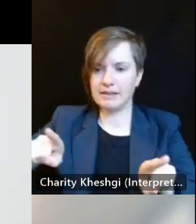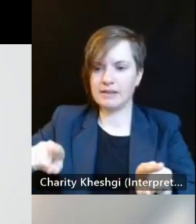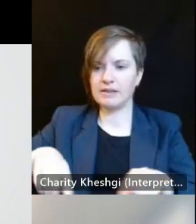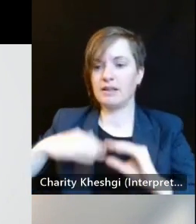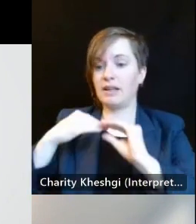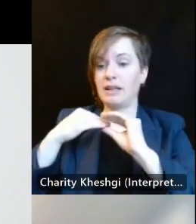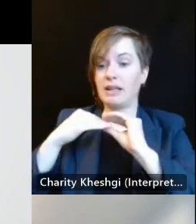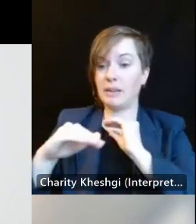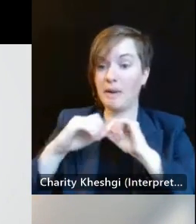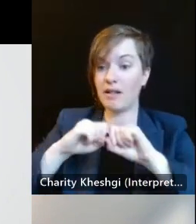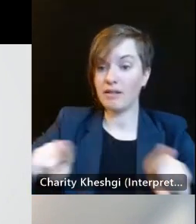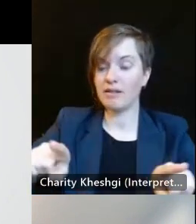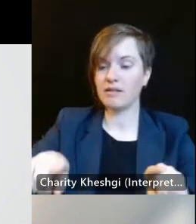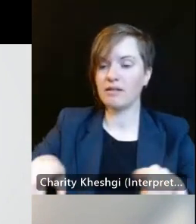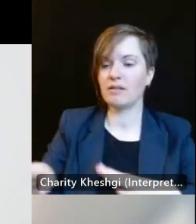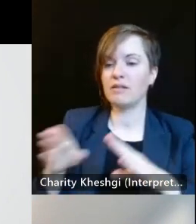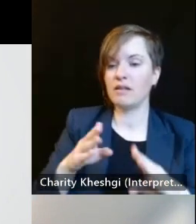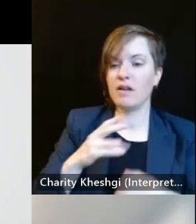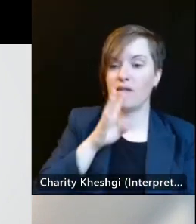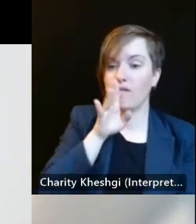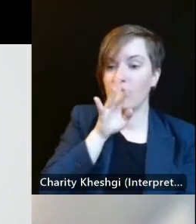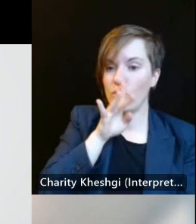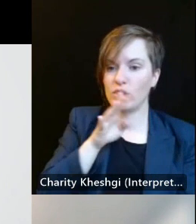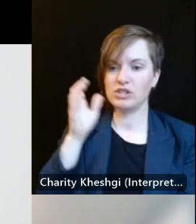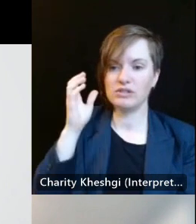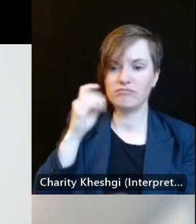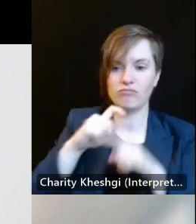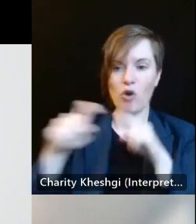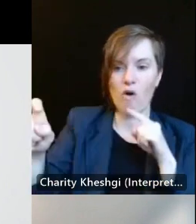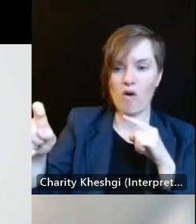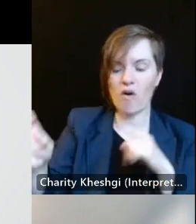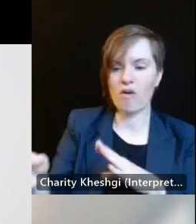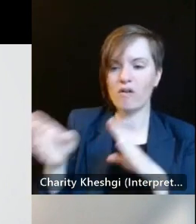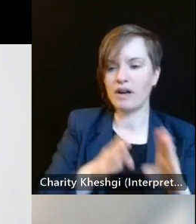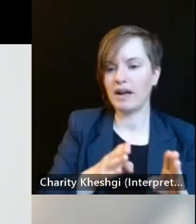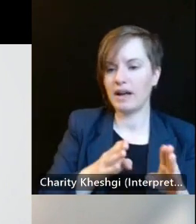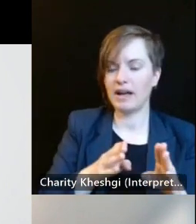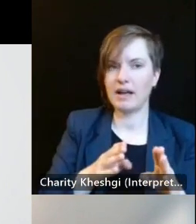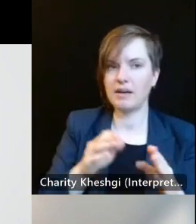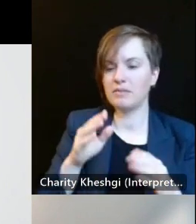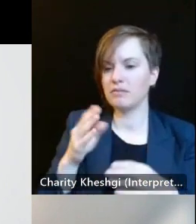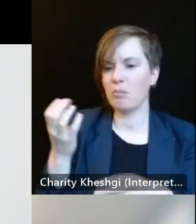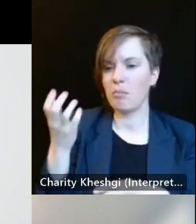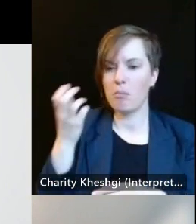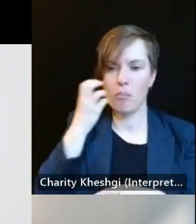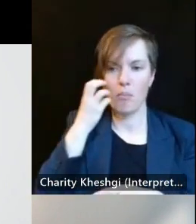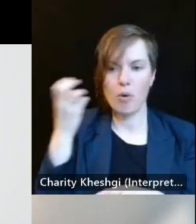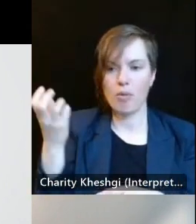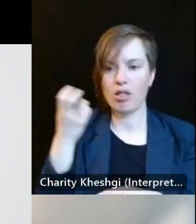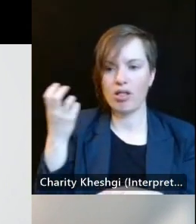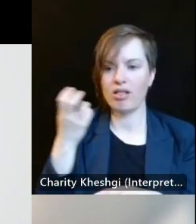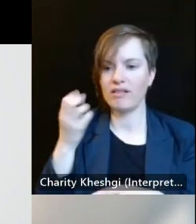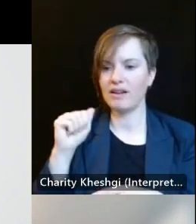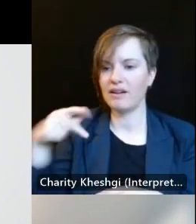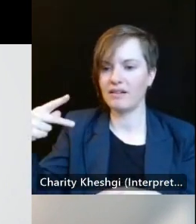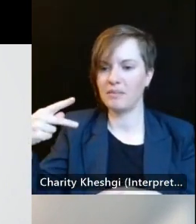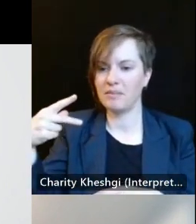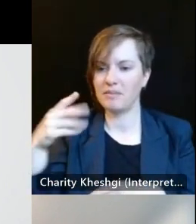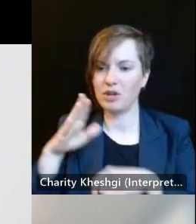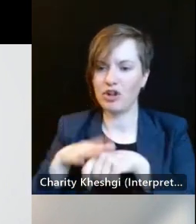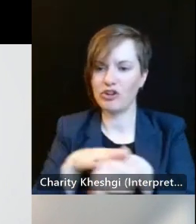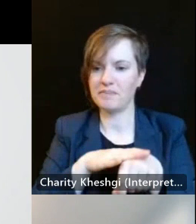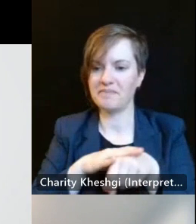and mobile app alerts. So when you go in to sign up for the app, you can choose your